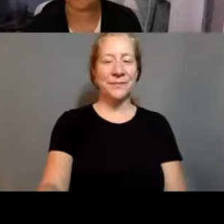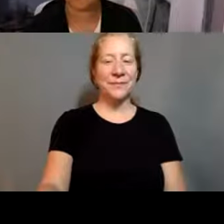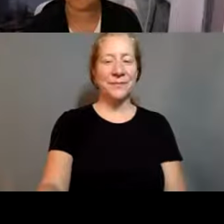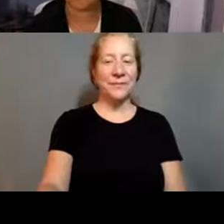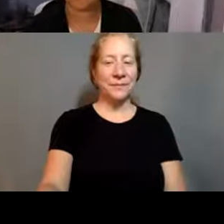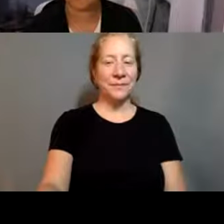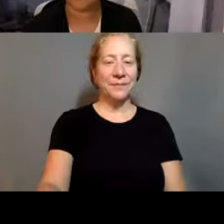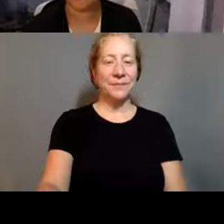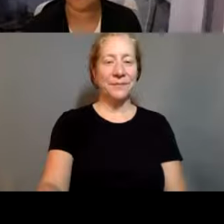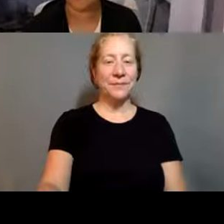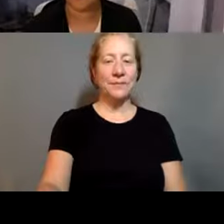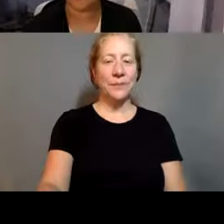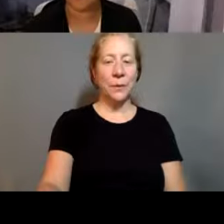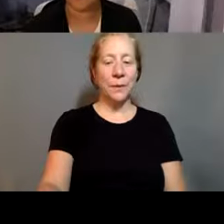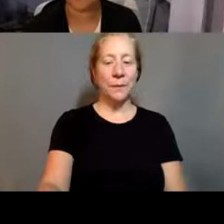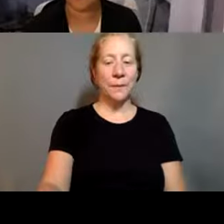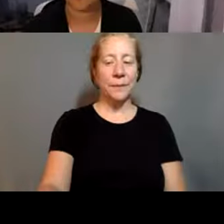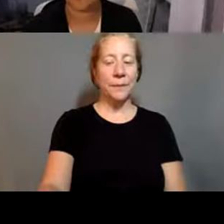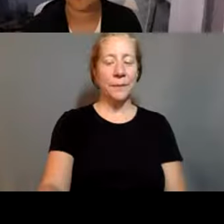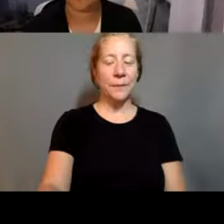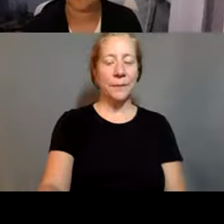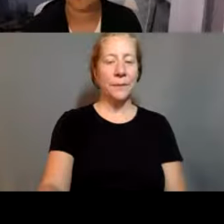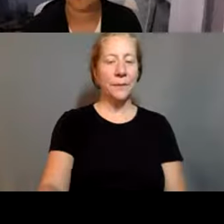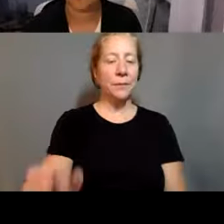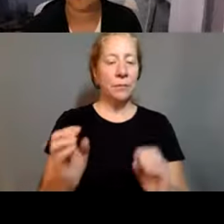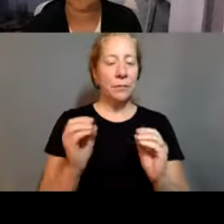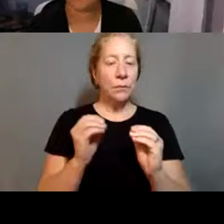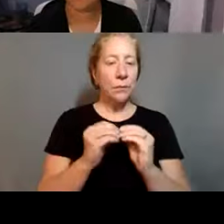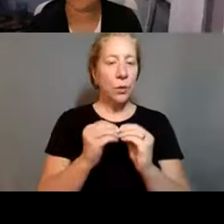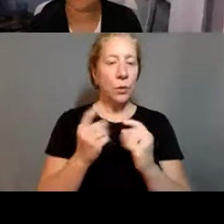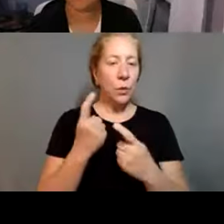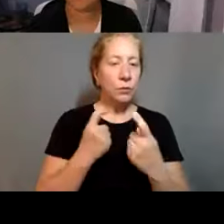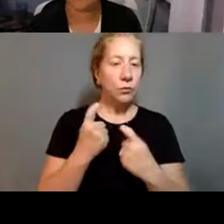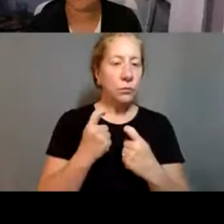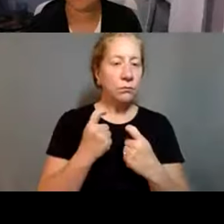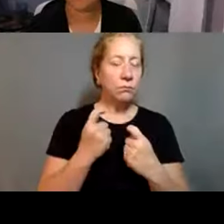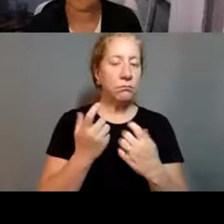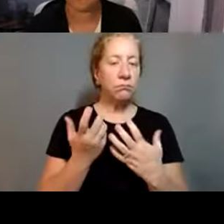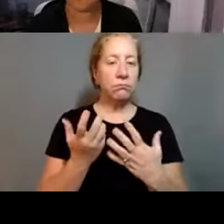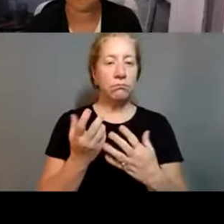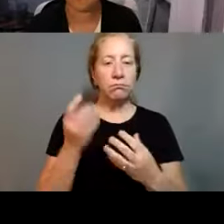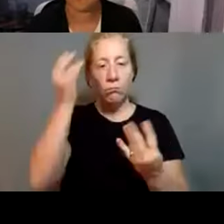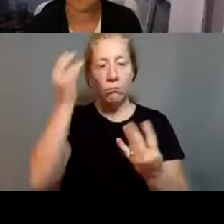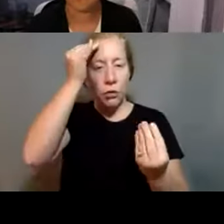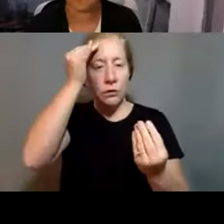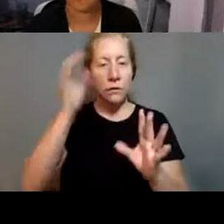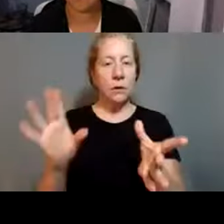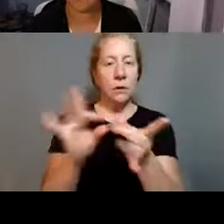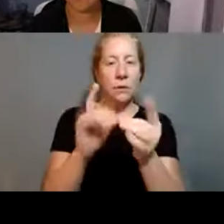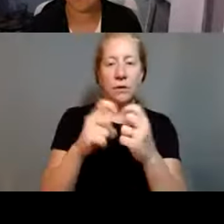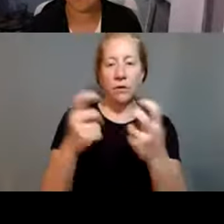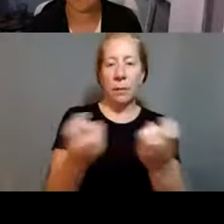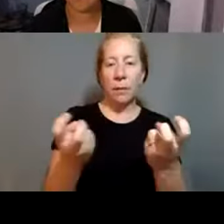okay. So any other questions or comments from the